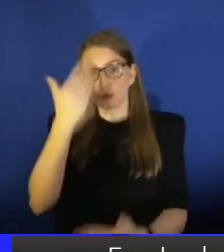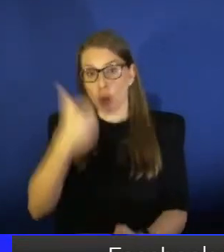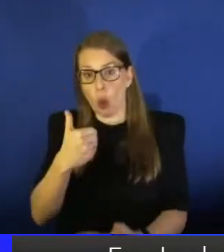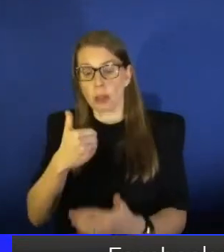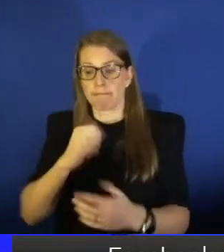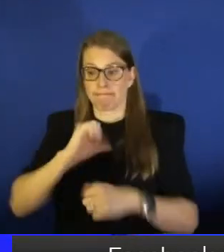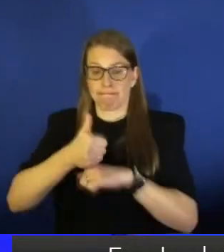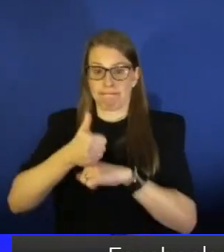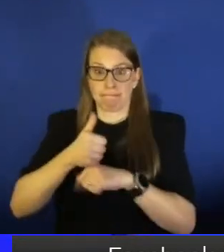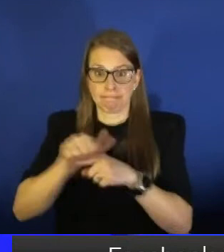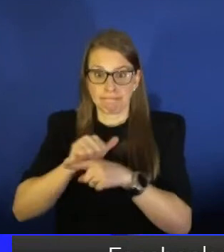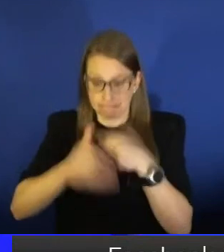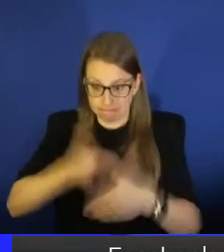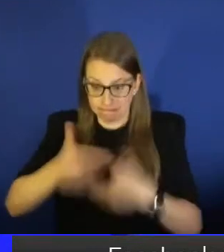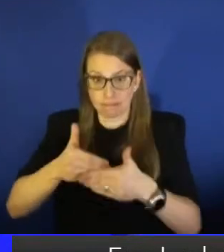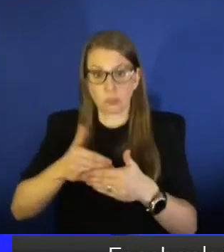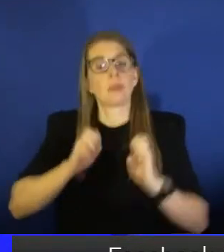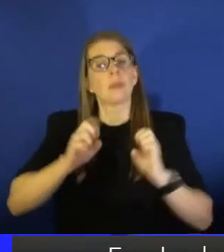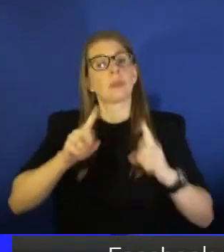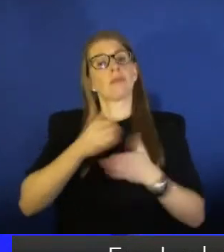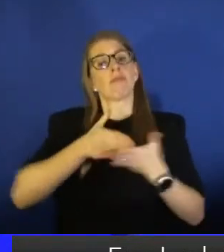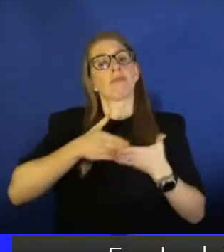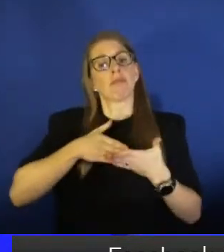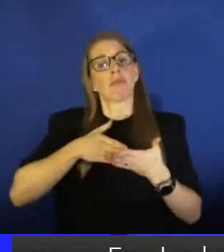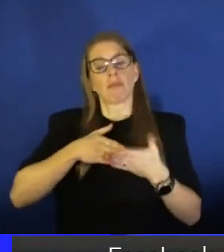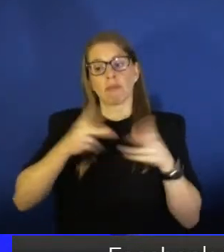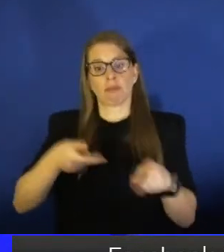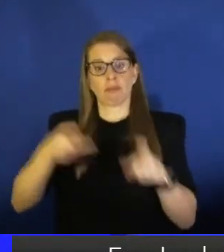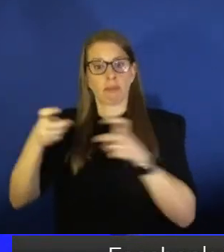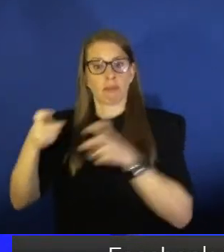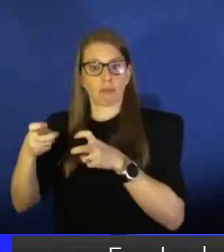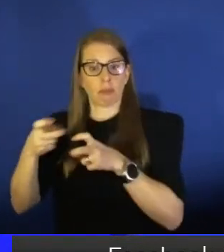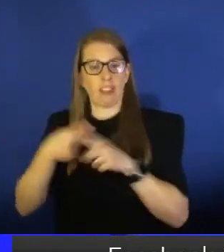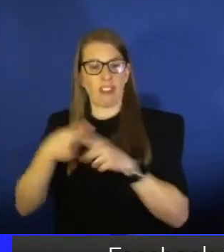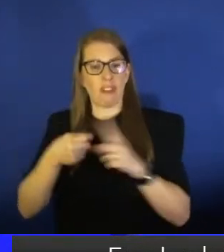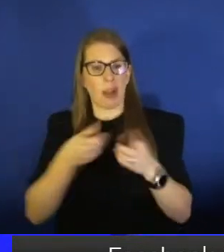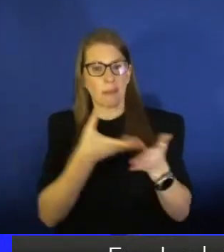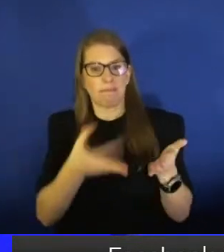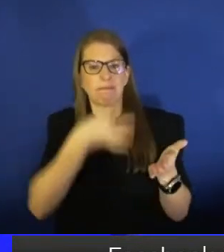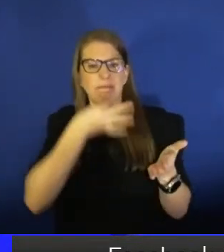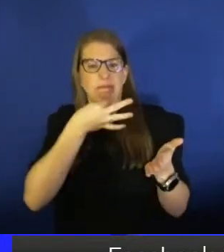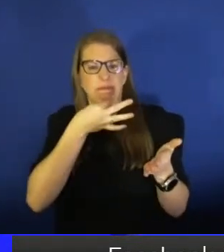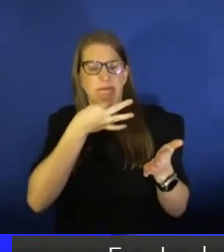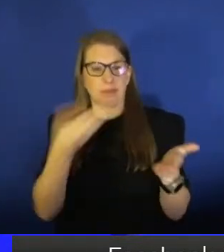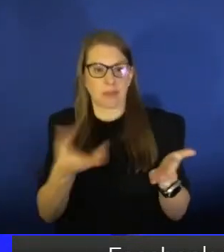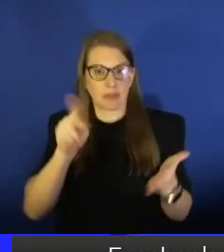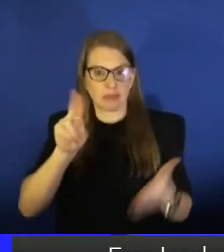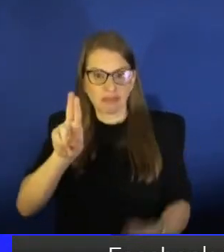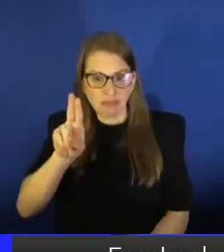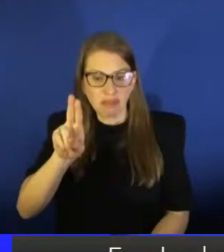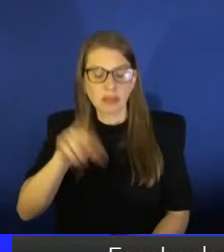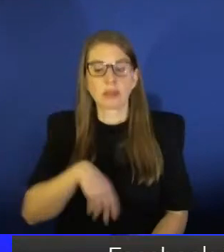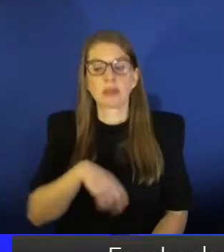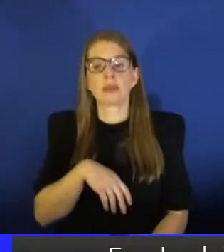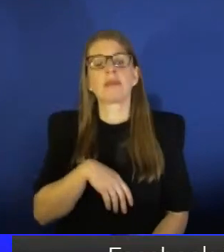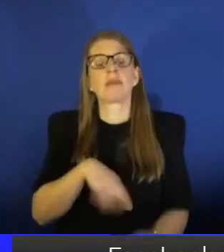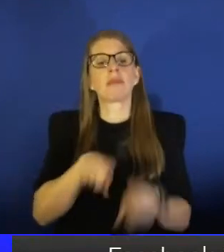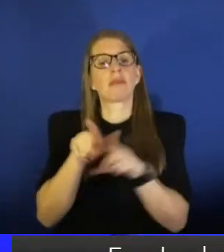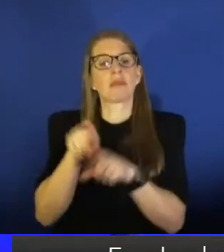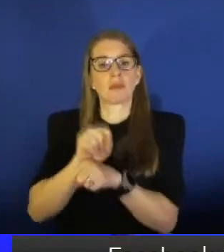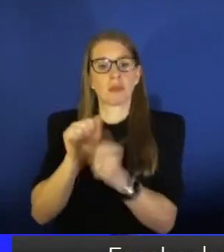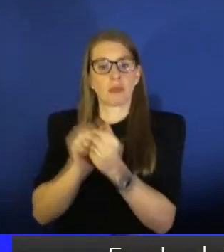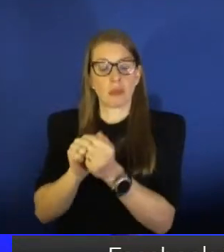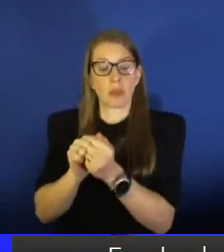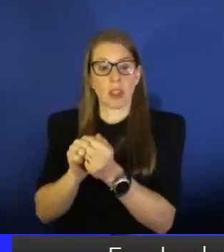taking the educational component of that out from our subject matter experts here at KU, but also working with regional medical centers